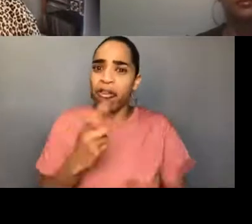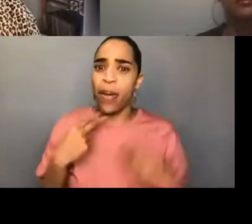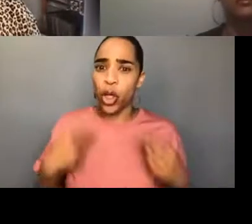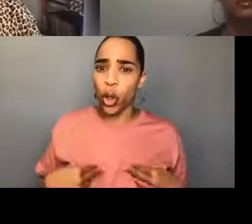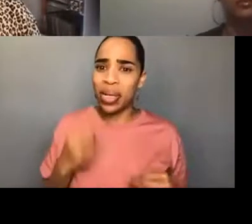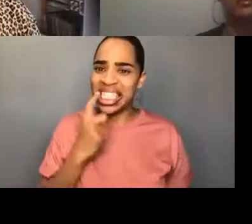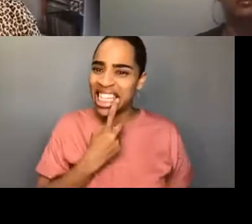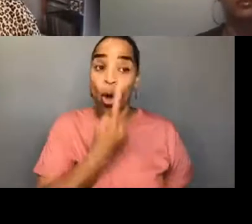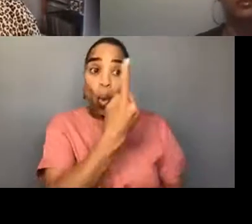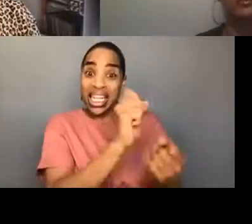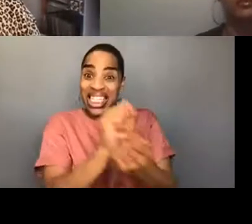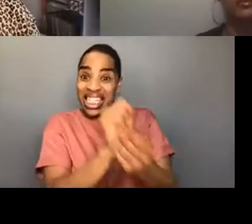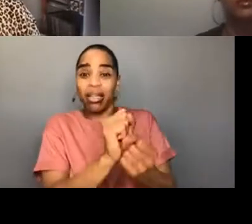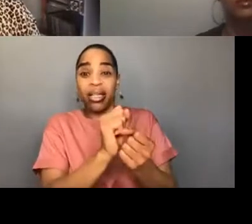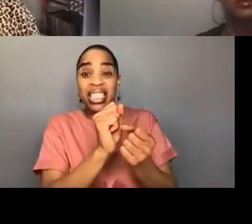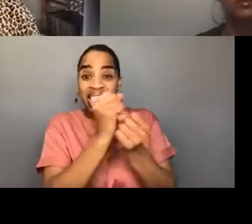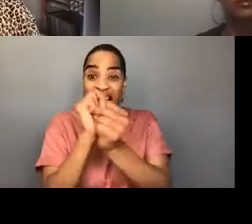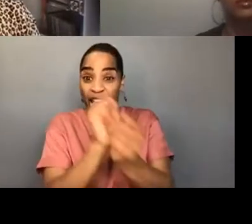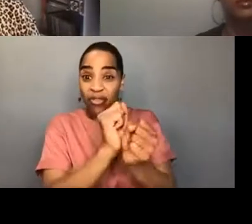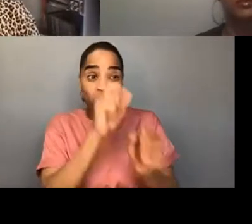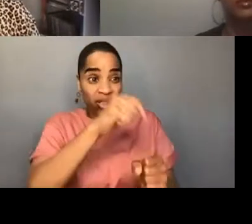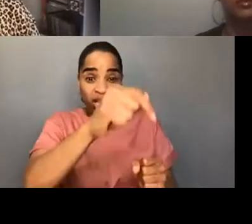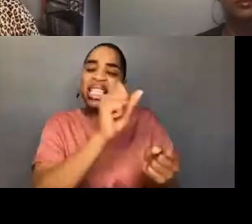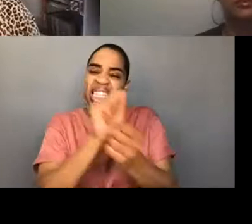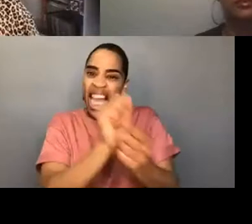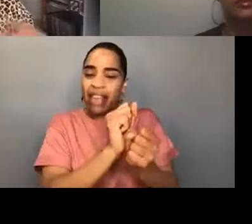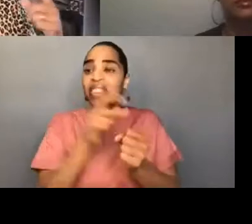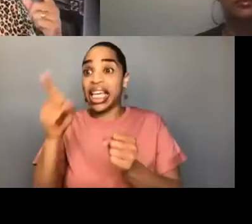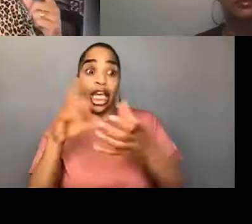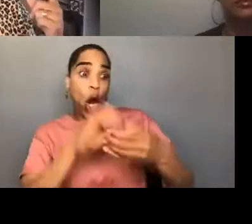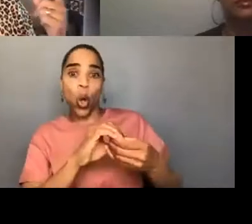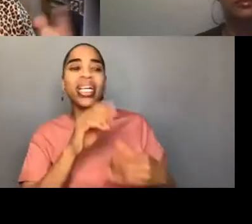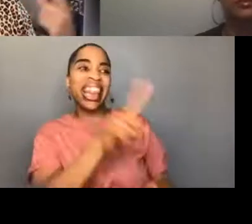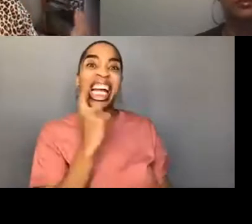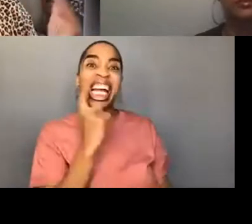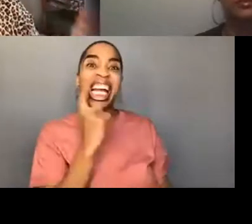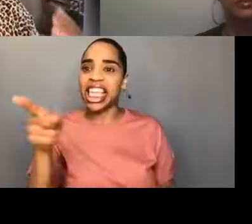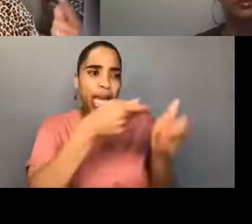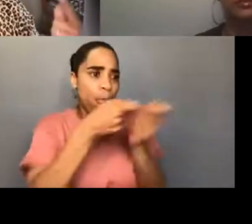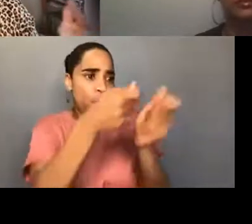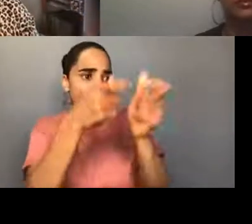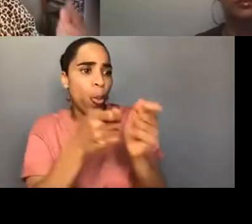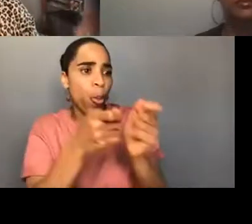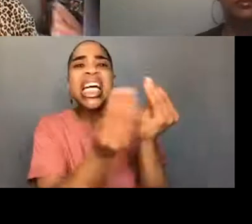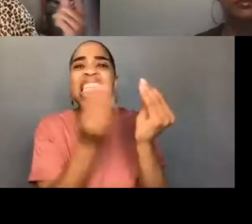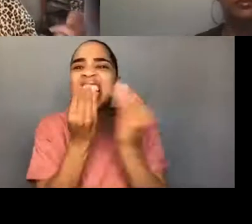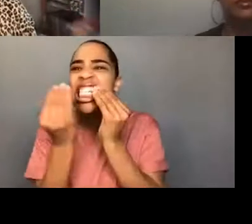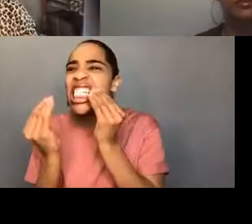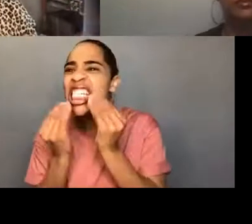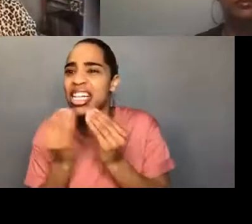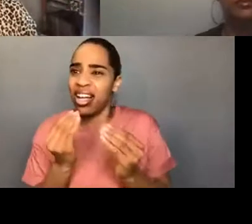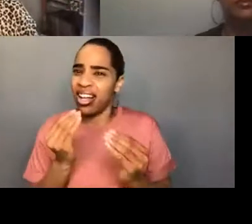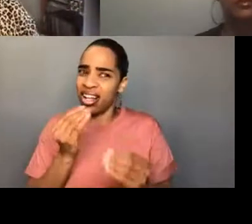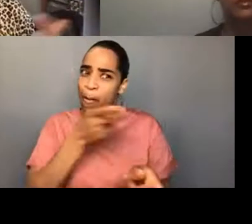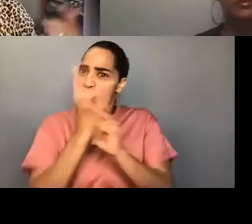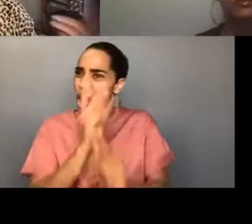teeth of enslaved people that were pulled out of the mouths of people he owned. So how do we all have this understanding of something that's